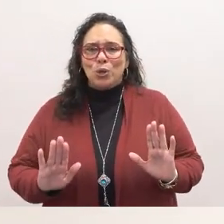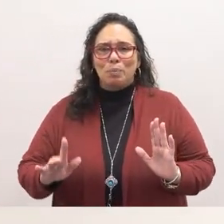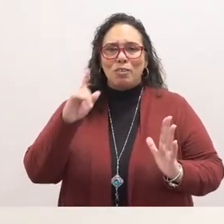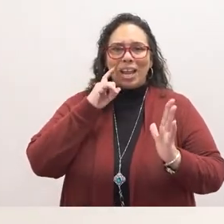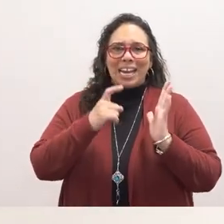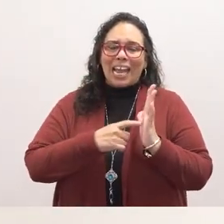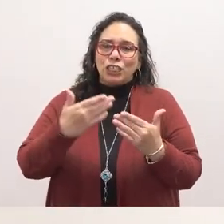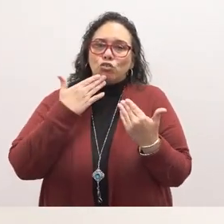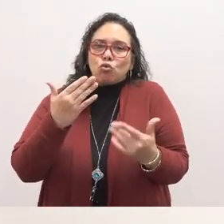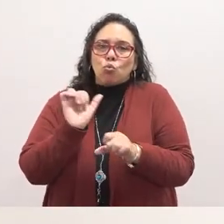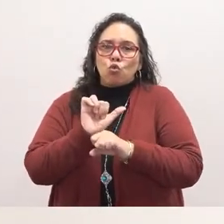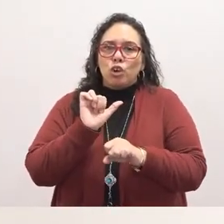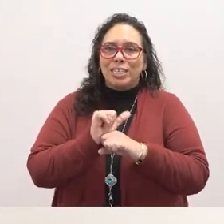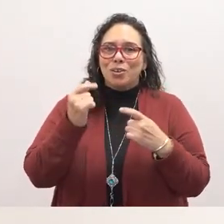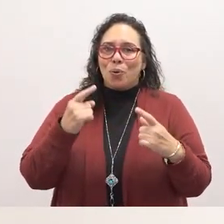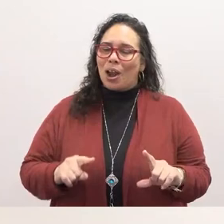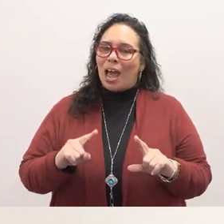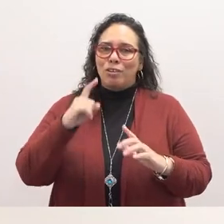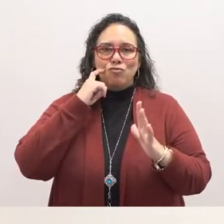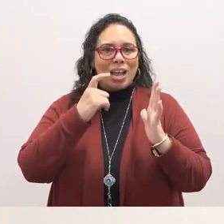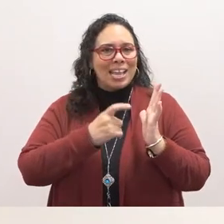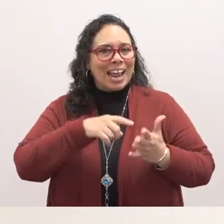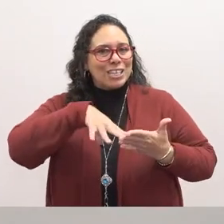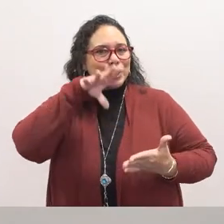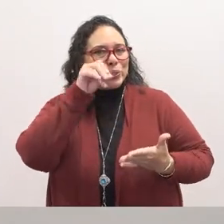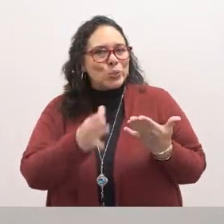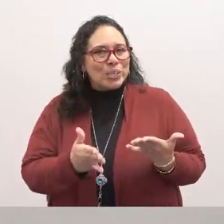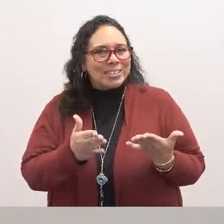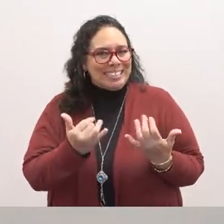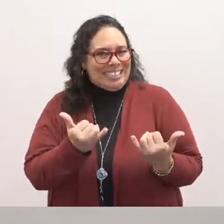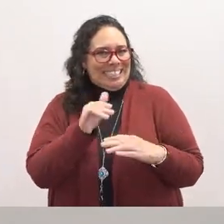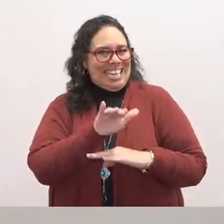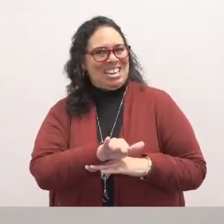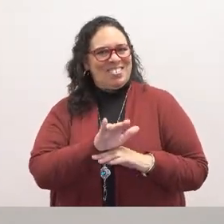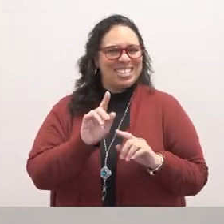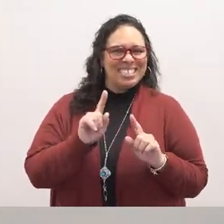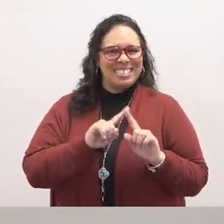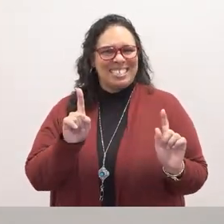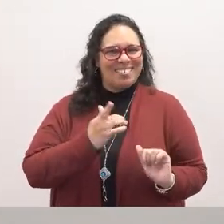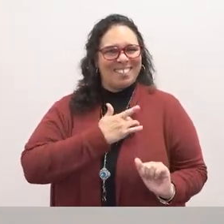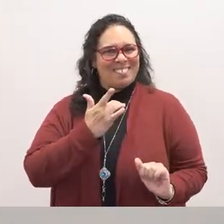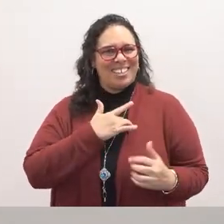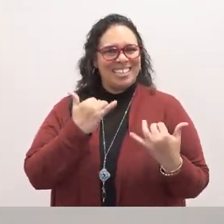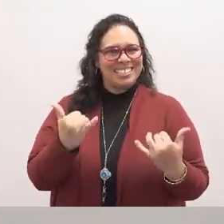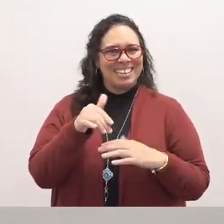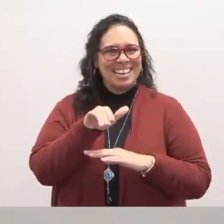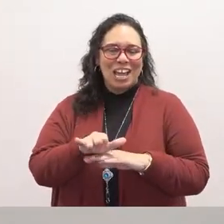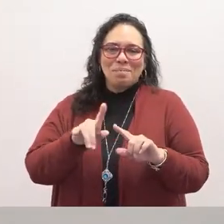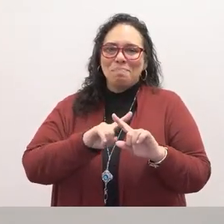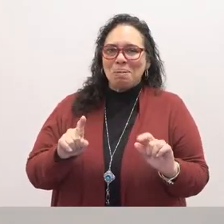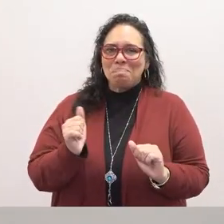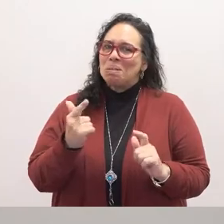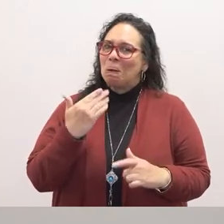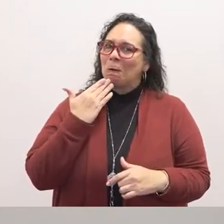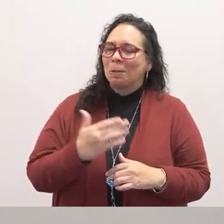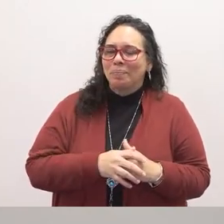work that's going on, recognize our students this evening. It's a little bit of a different feel tonight, but it's all good.